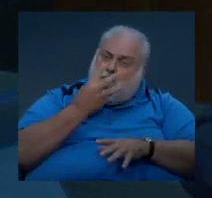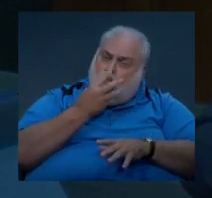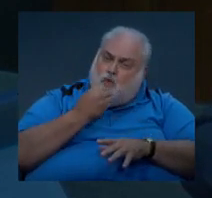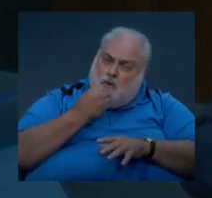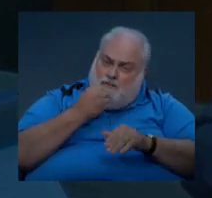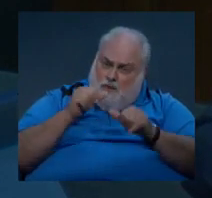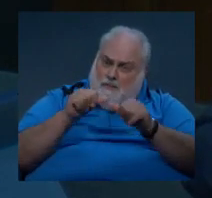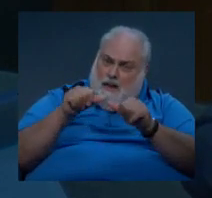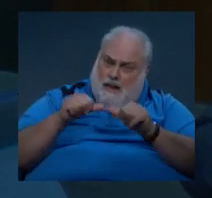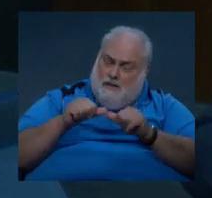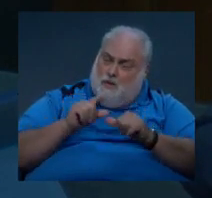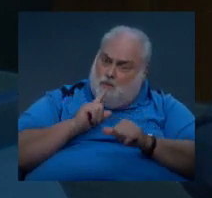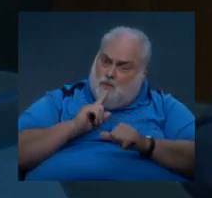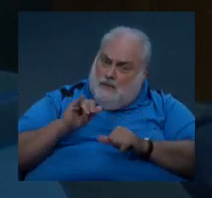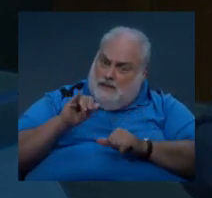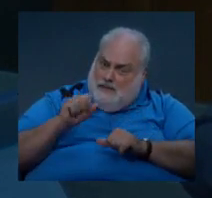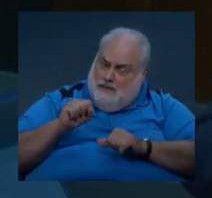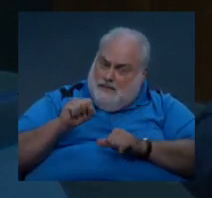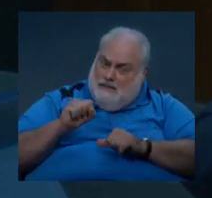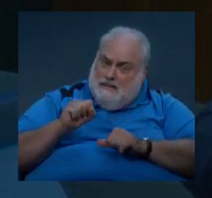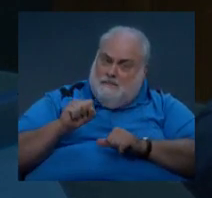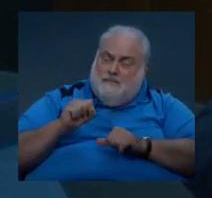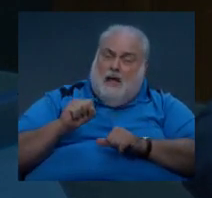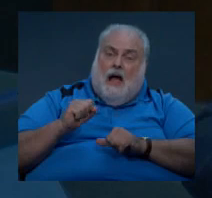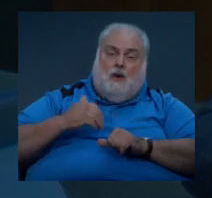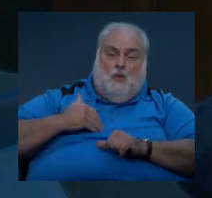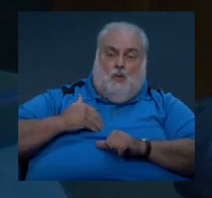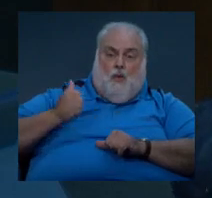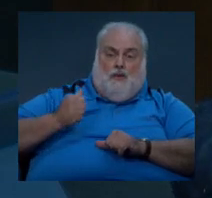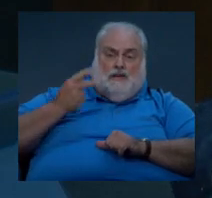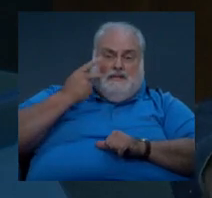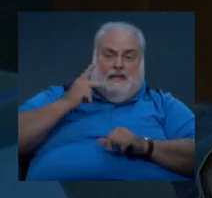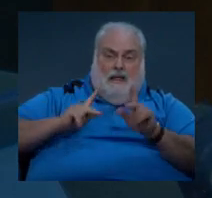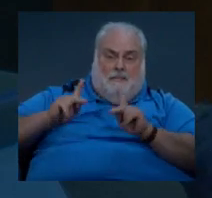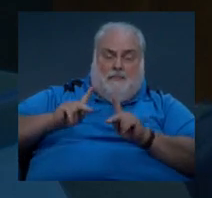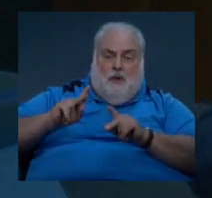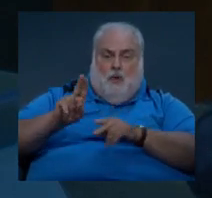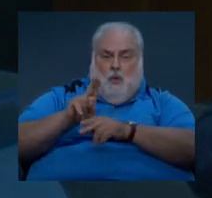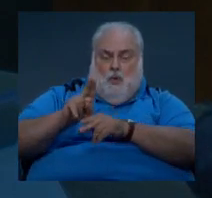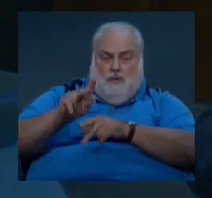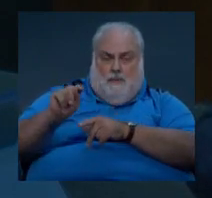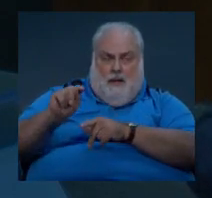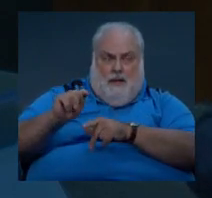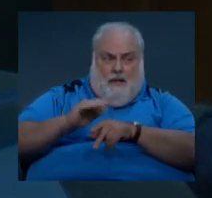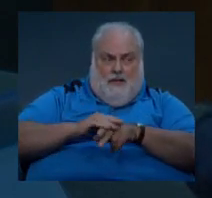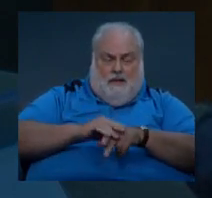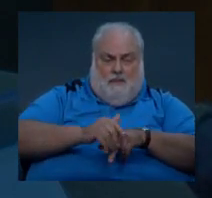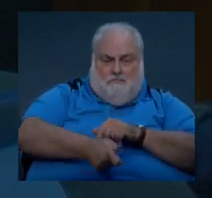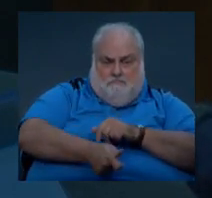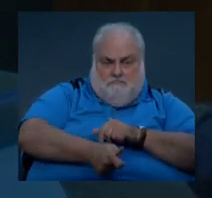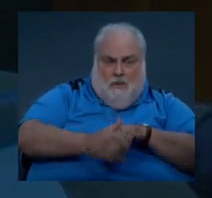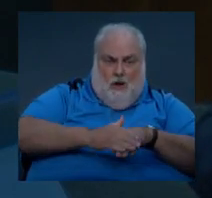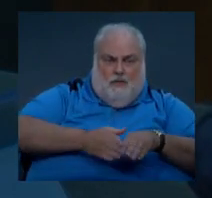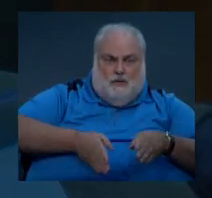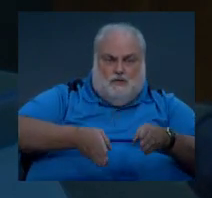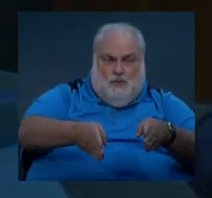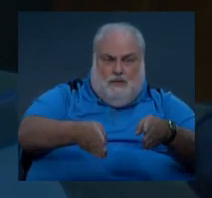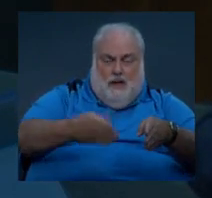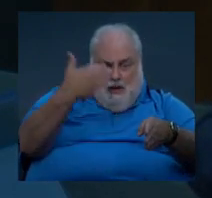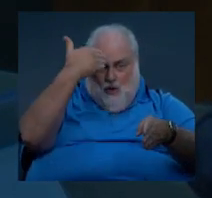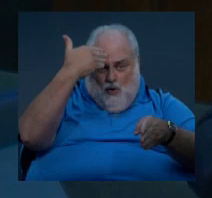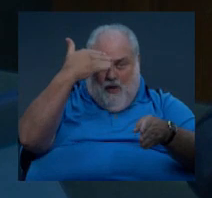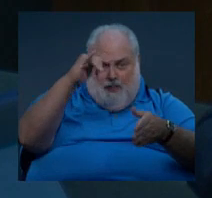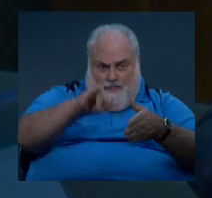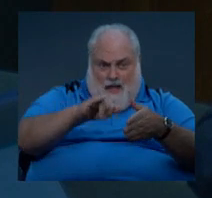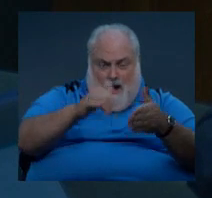beautiful place. I would rather see the residents use a potty than to use it on the streets. And I know some